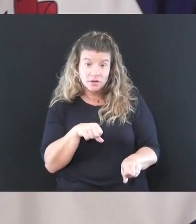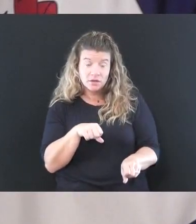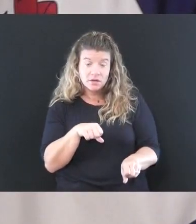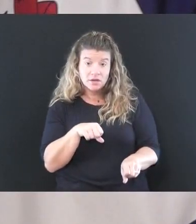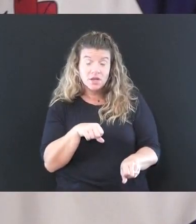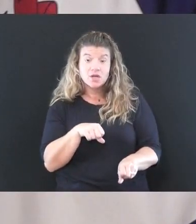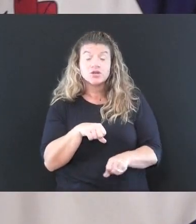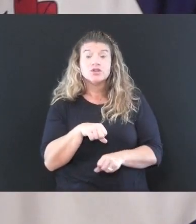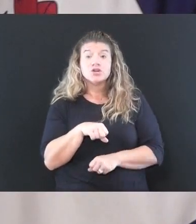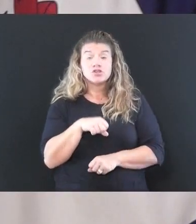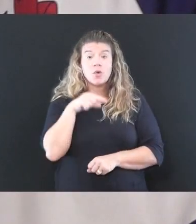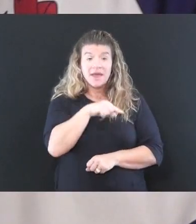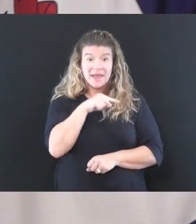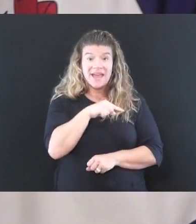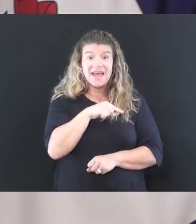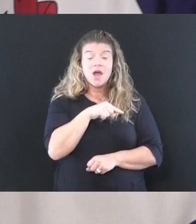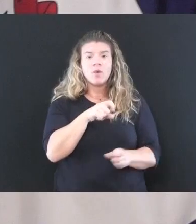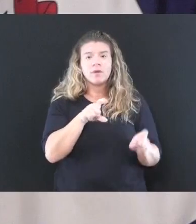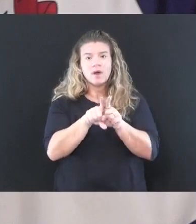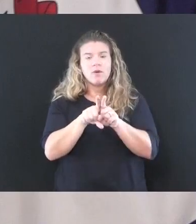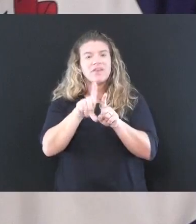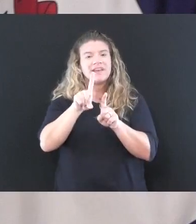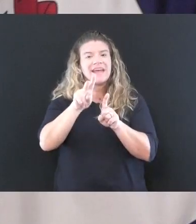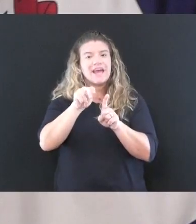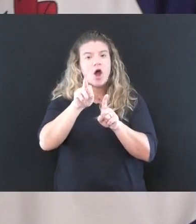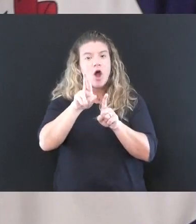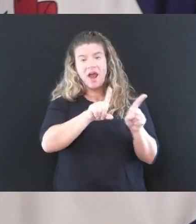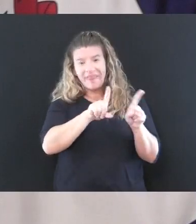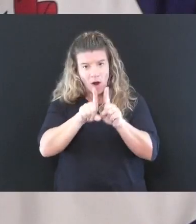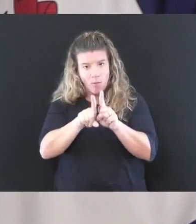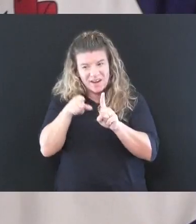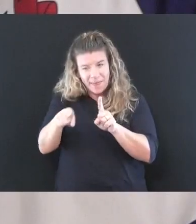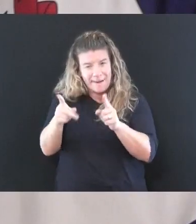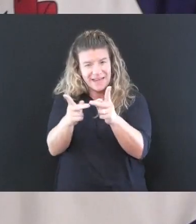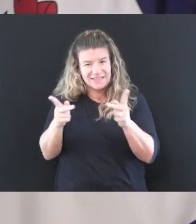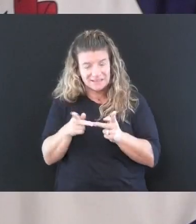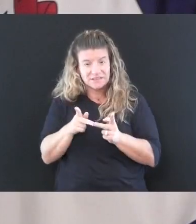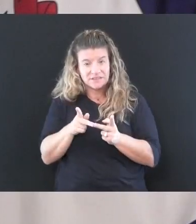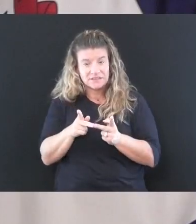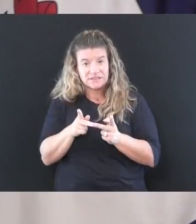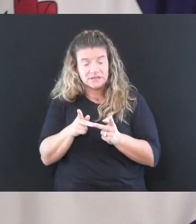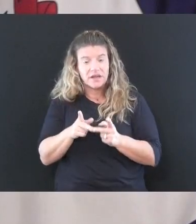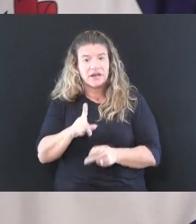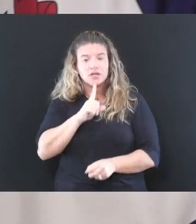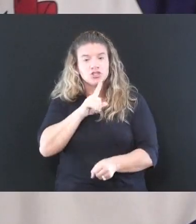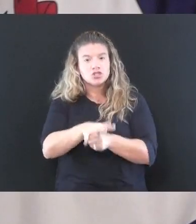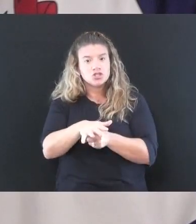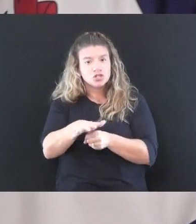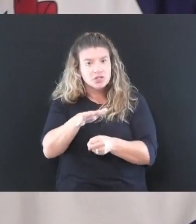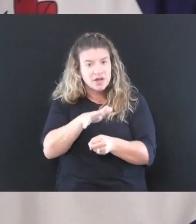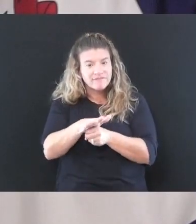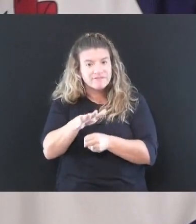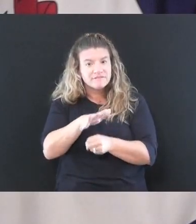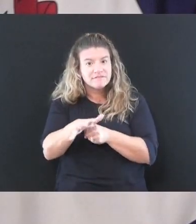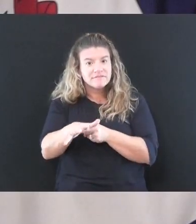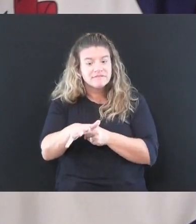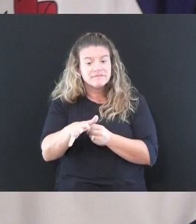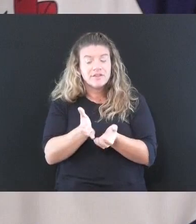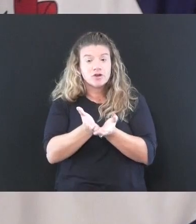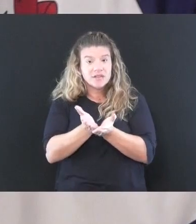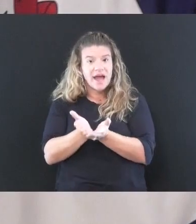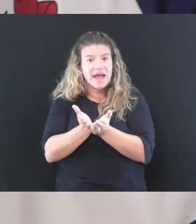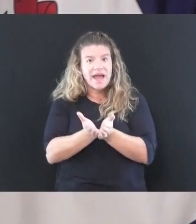he and the DNR police went there, and they went to that spot, and sure enough, here's the